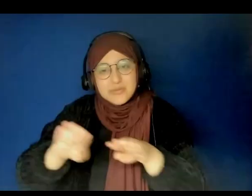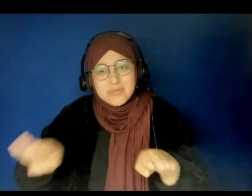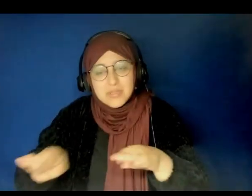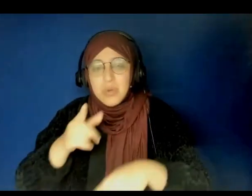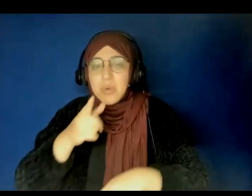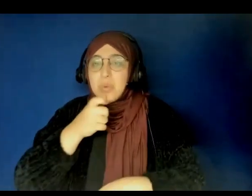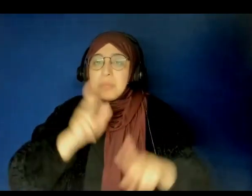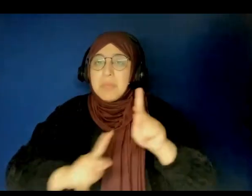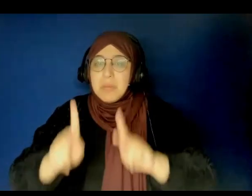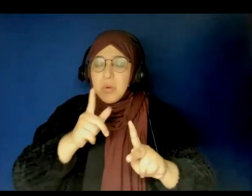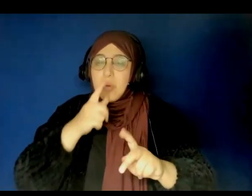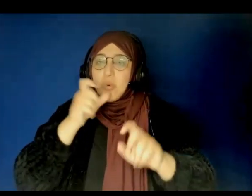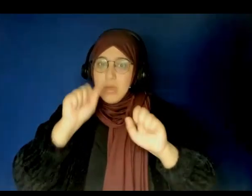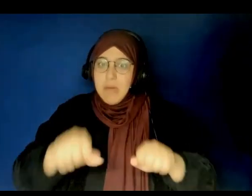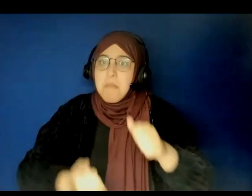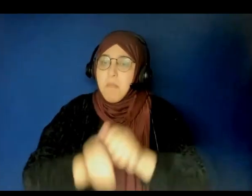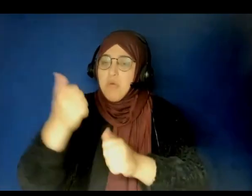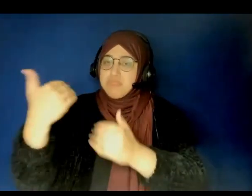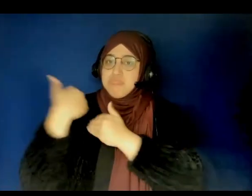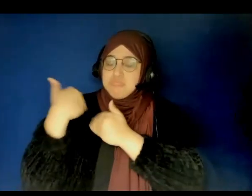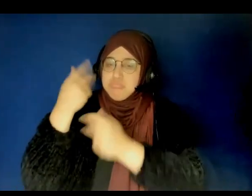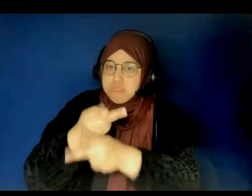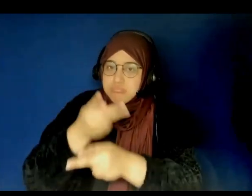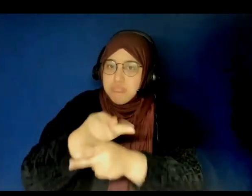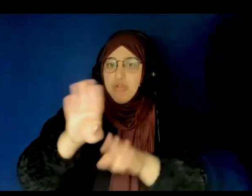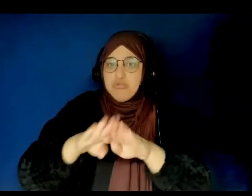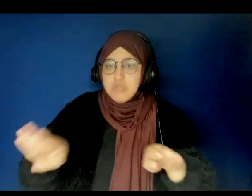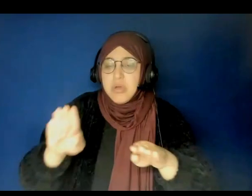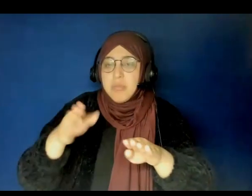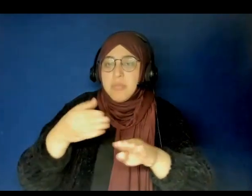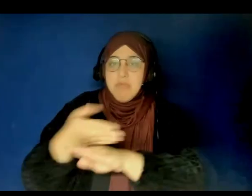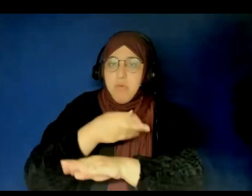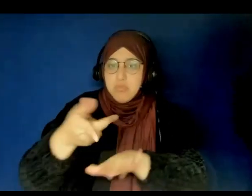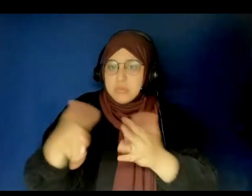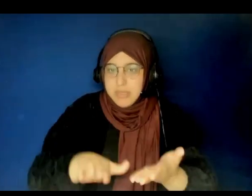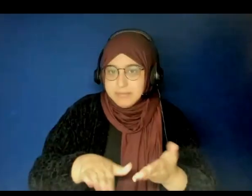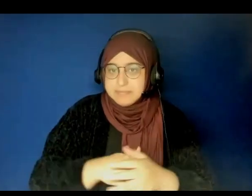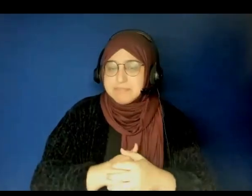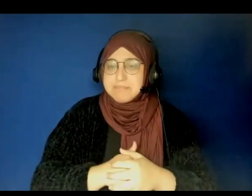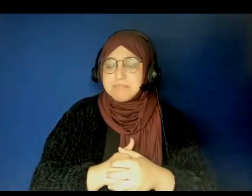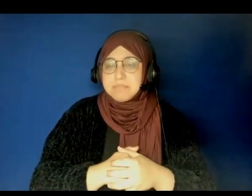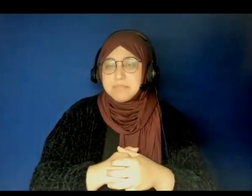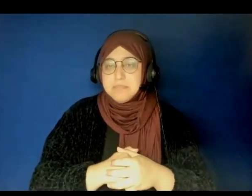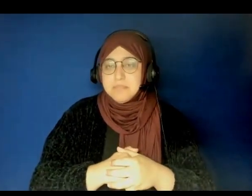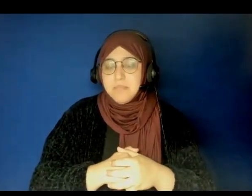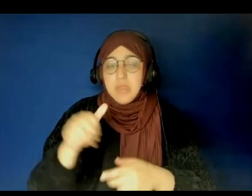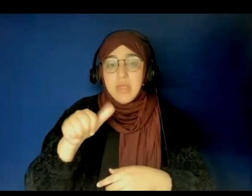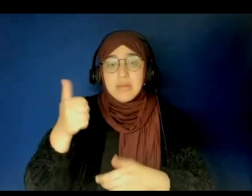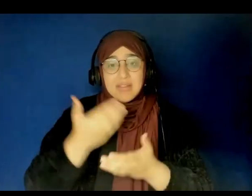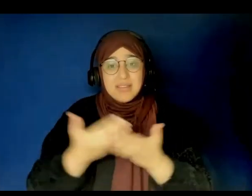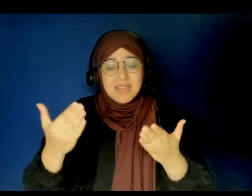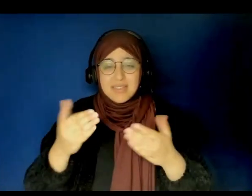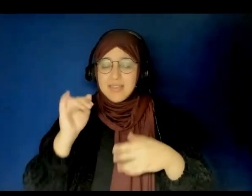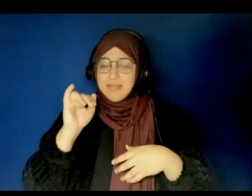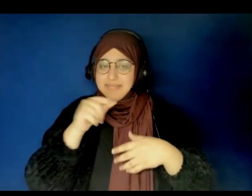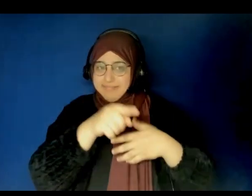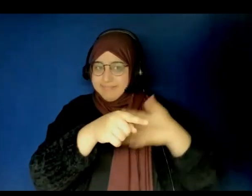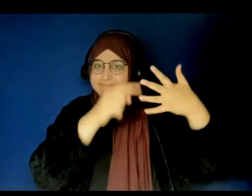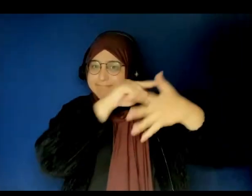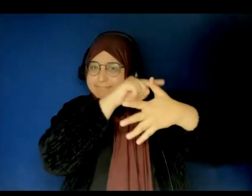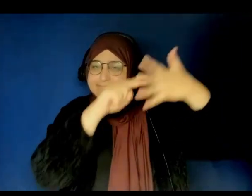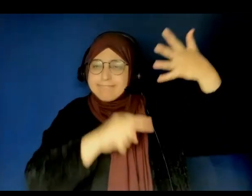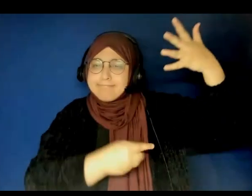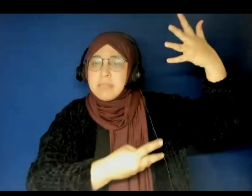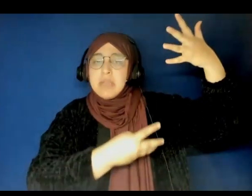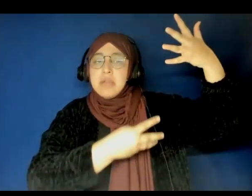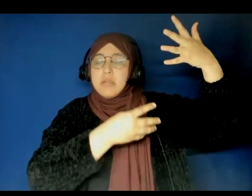to care for them after you die. Now, another consideration that's not listed here